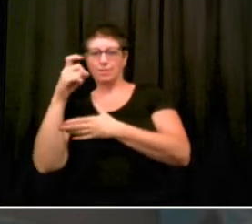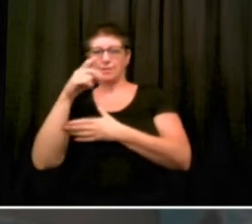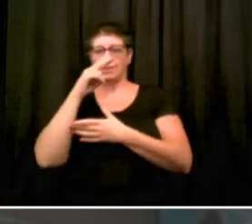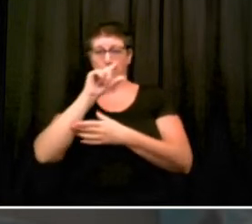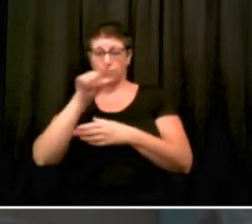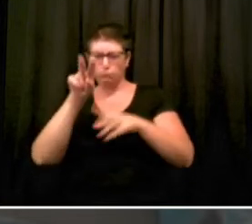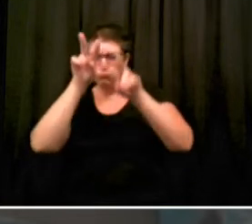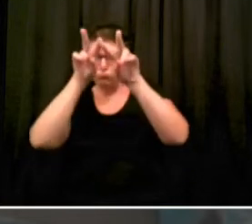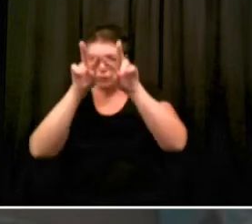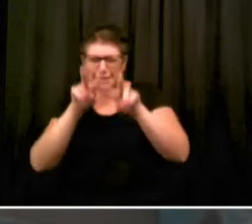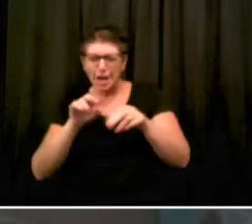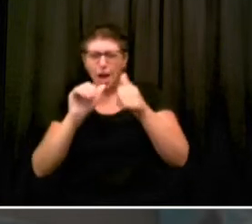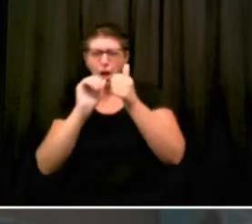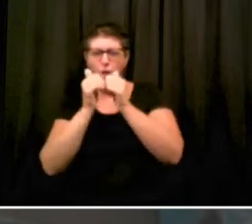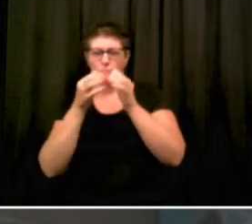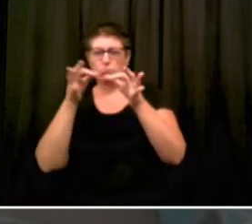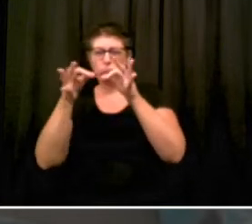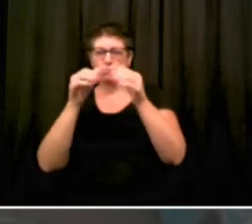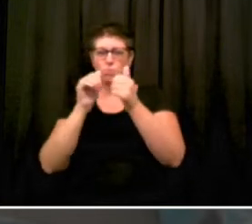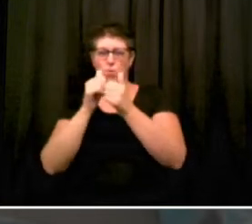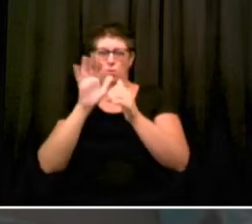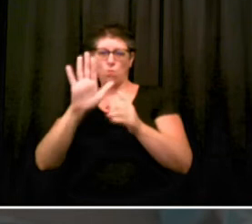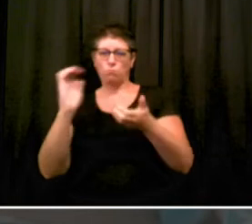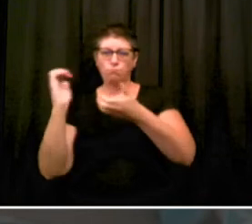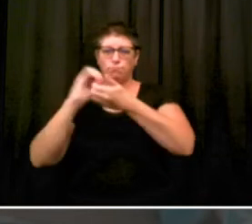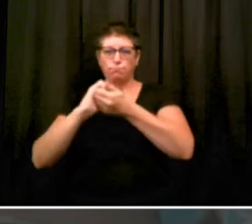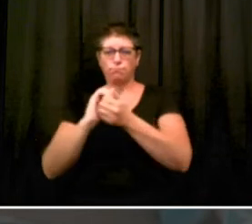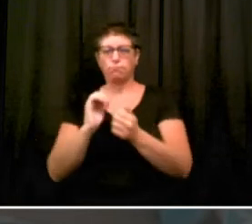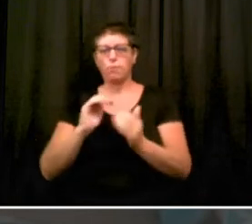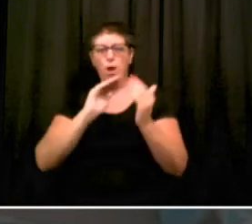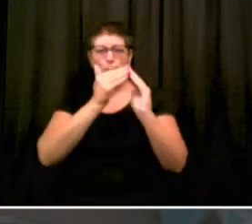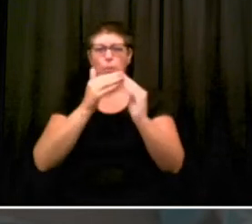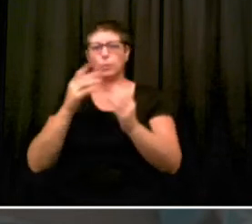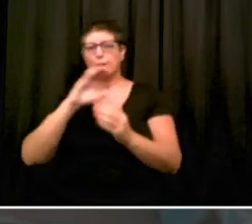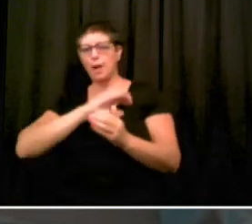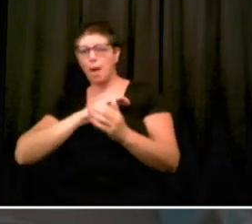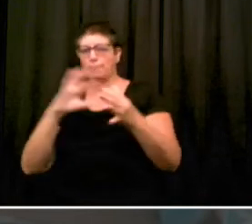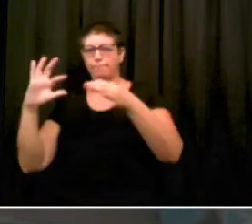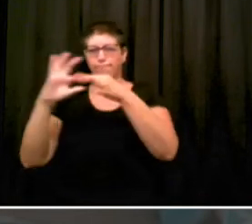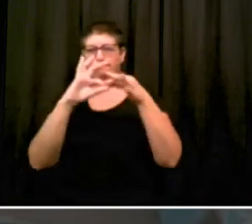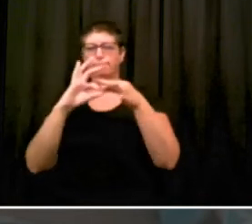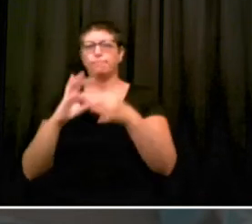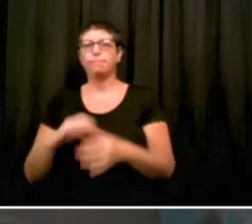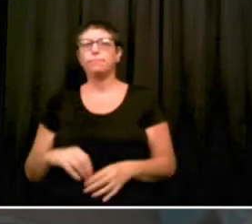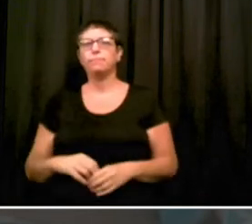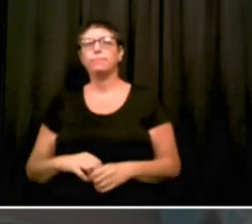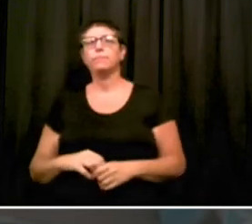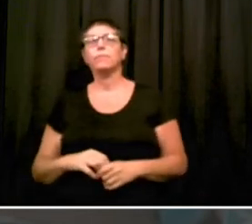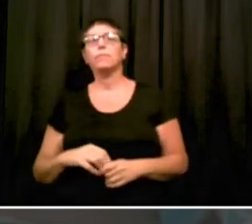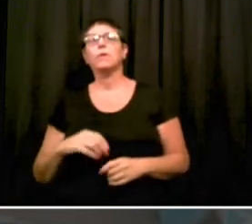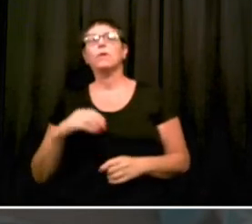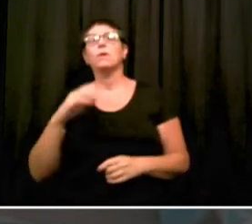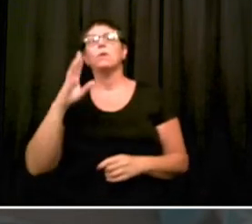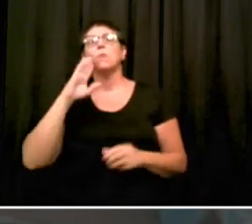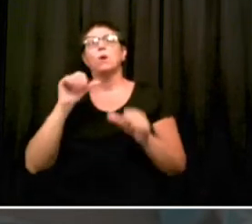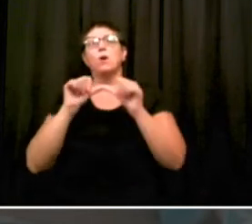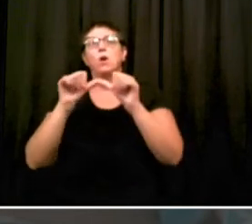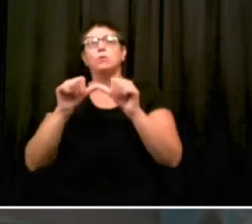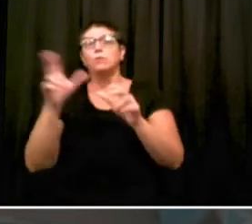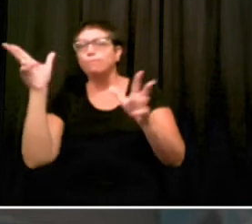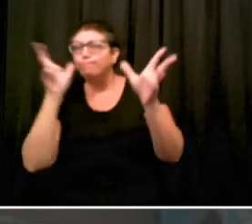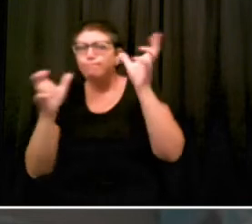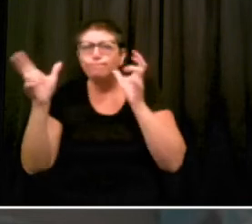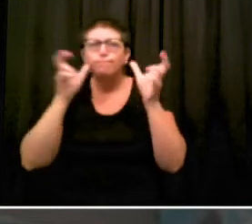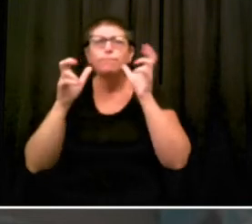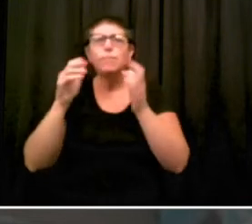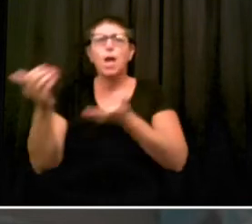the public comment period will lead to the finalization of the policy. But the bottom line is this: